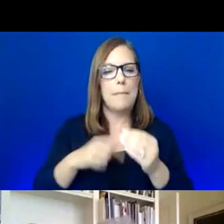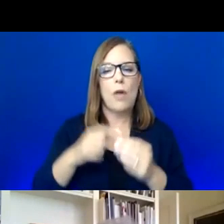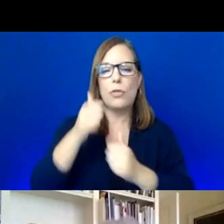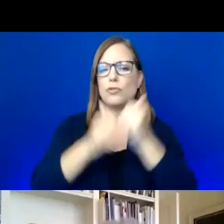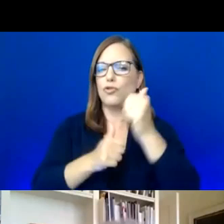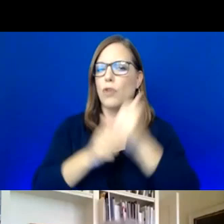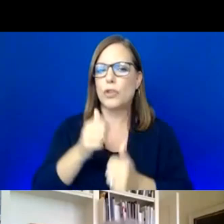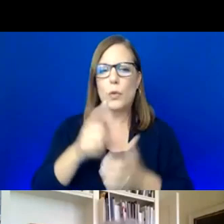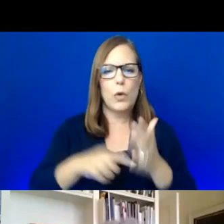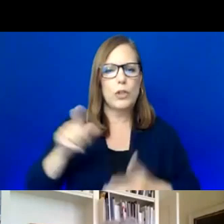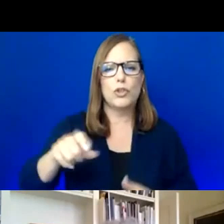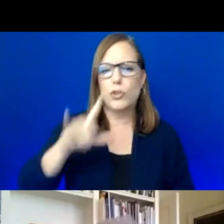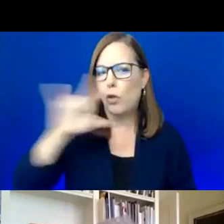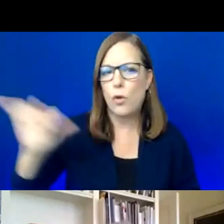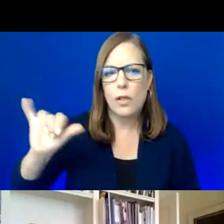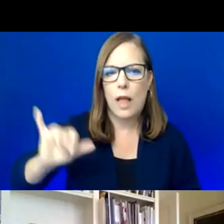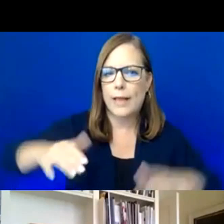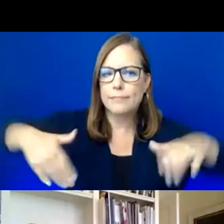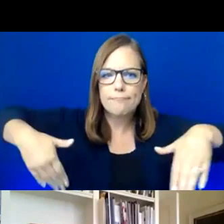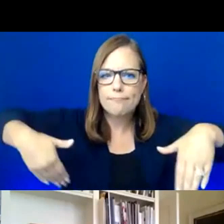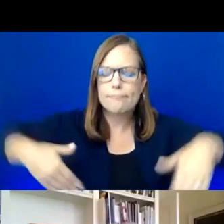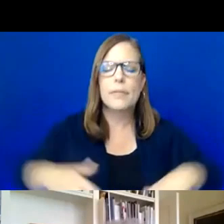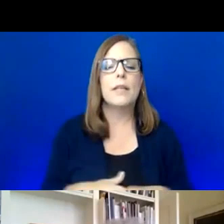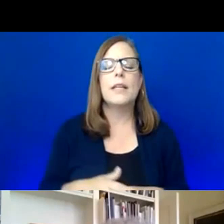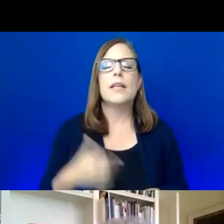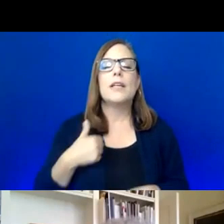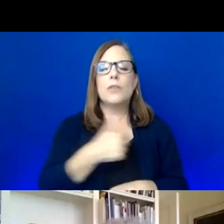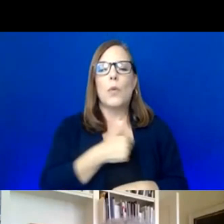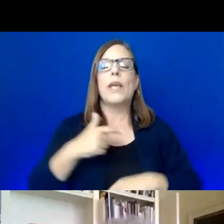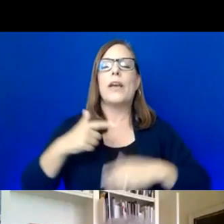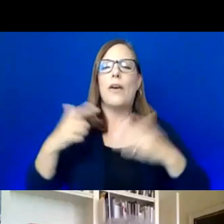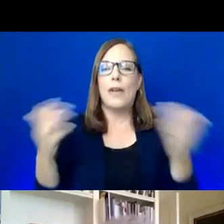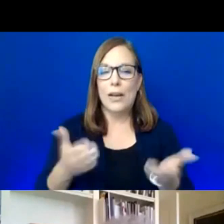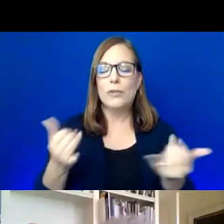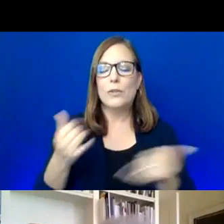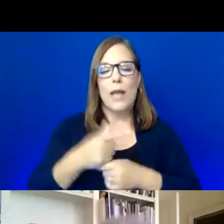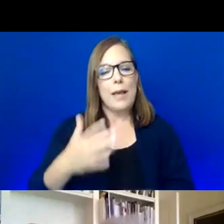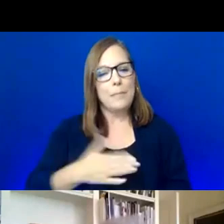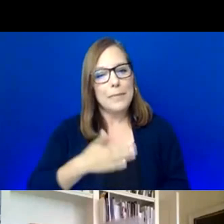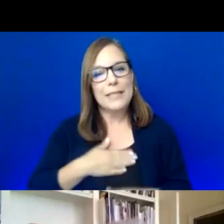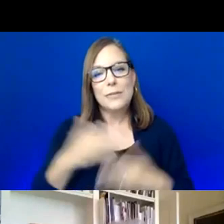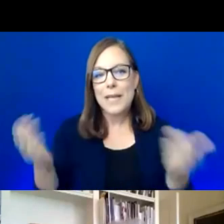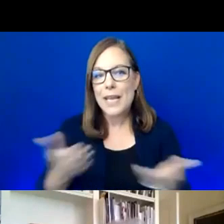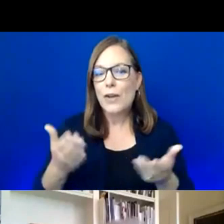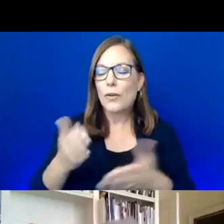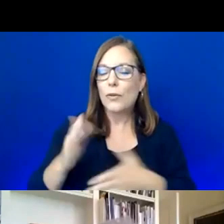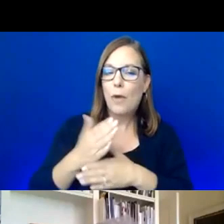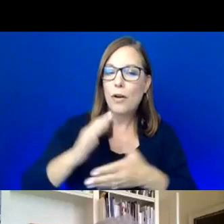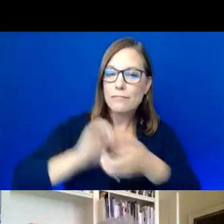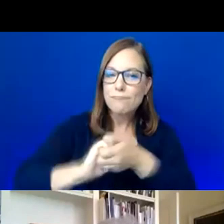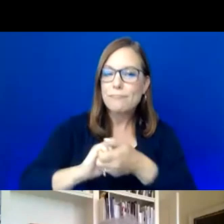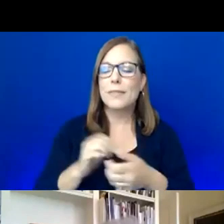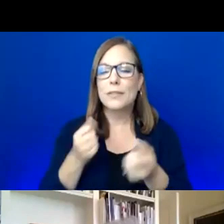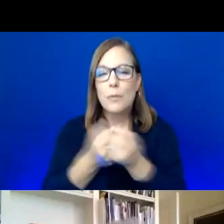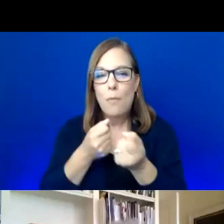be reconfigured. So we are pleased to be here today to partner with and support the department and to listen to